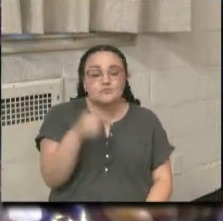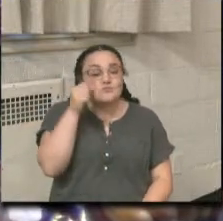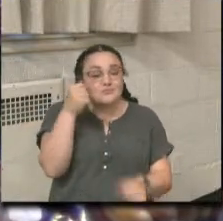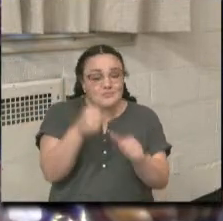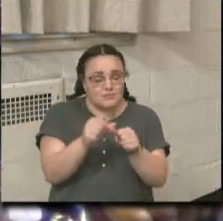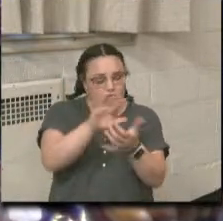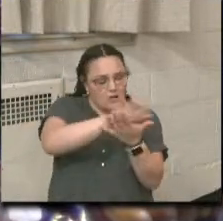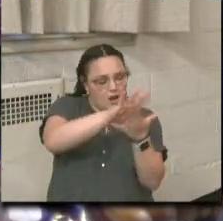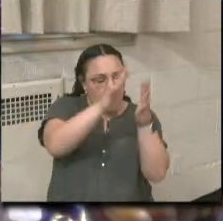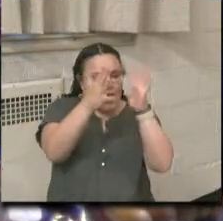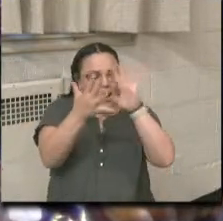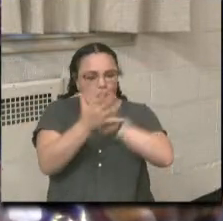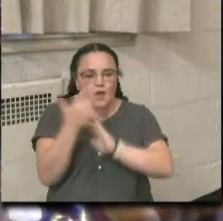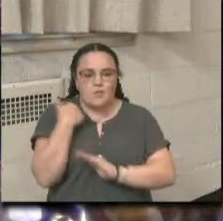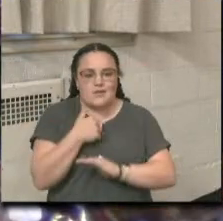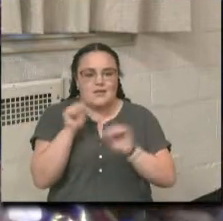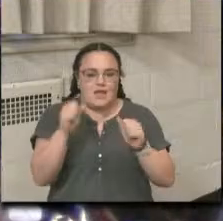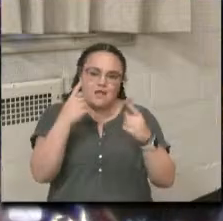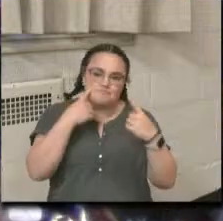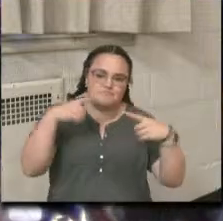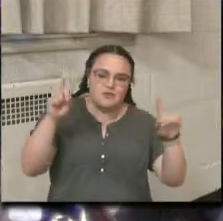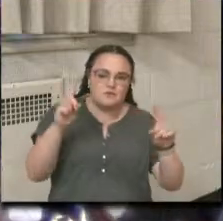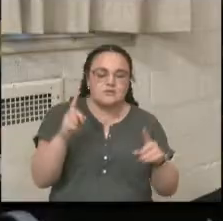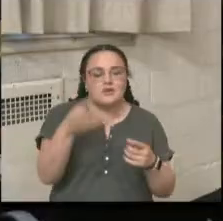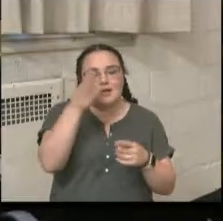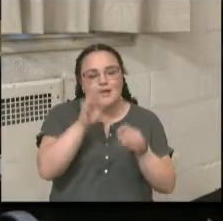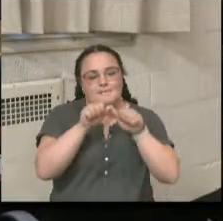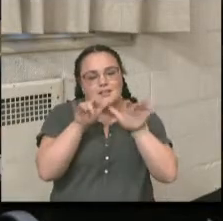achieve greatness. Thank you, and God bless you all.